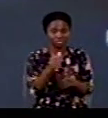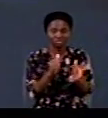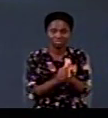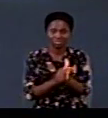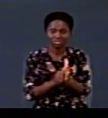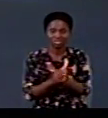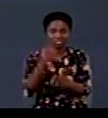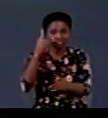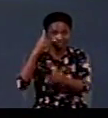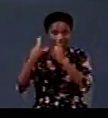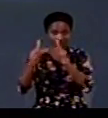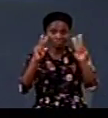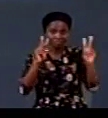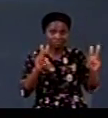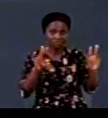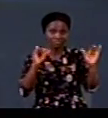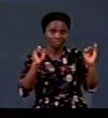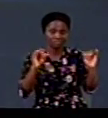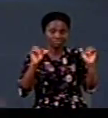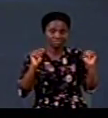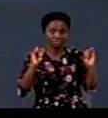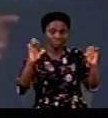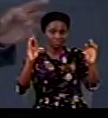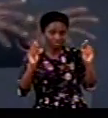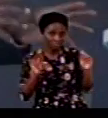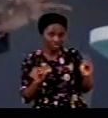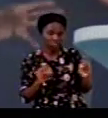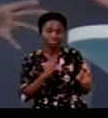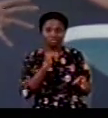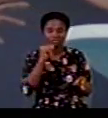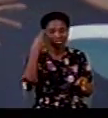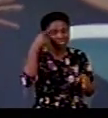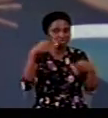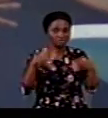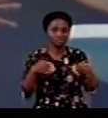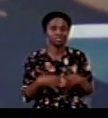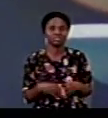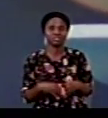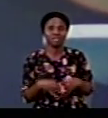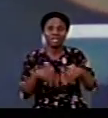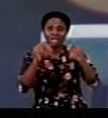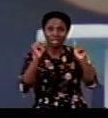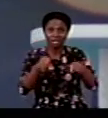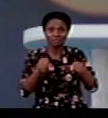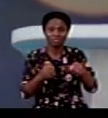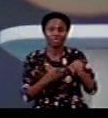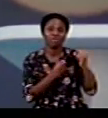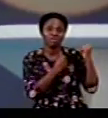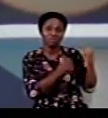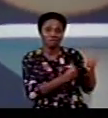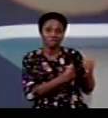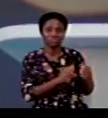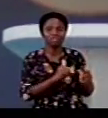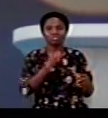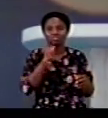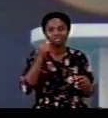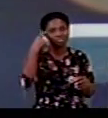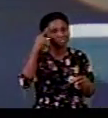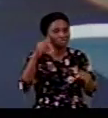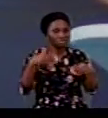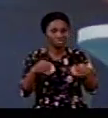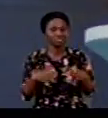Samson didn't understand that the gift he had was not for sale.